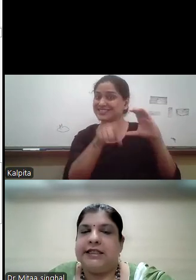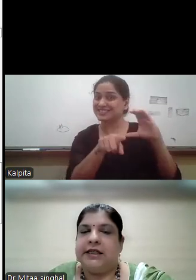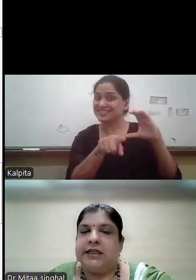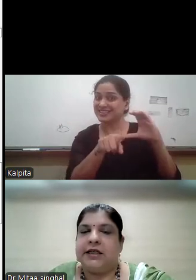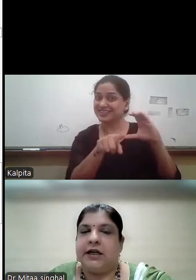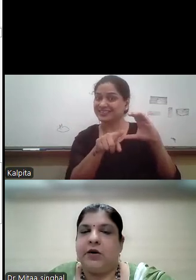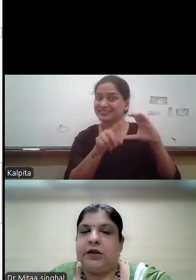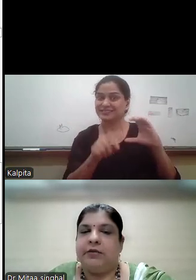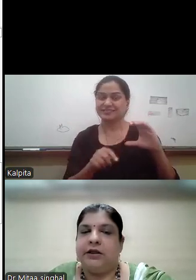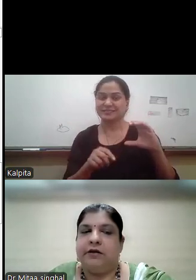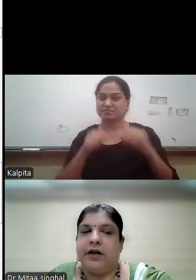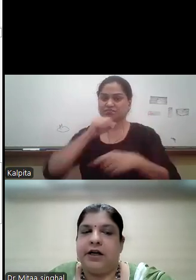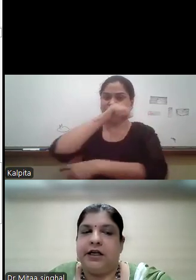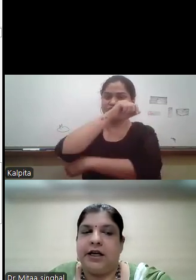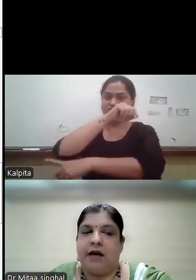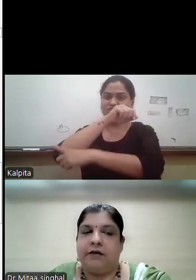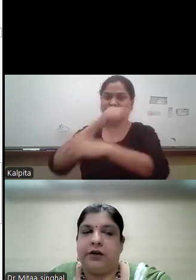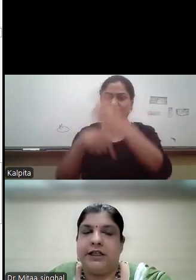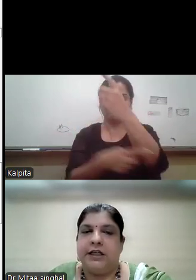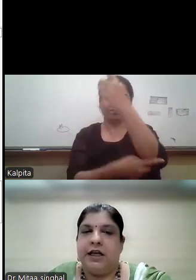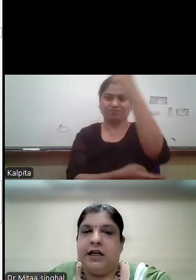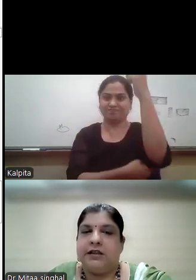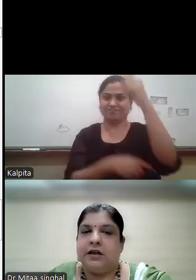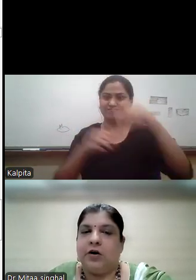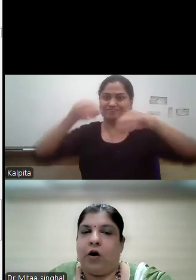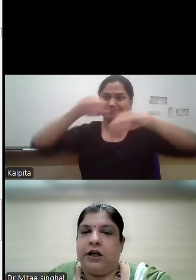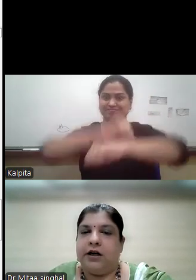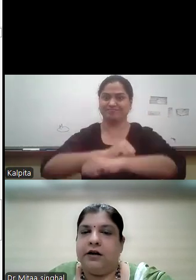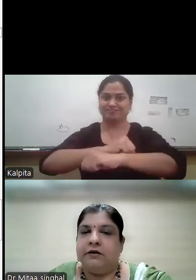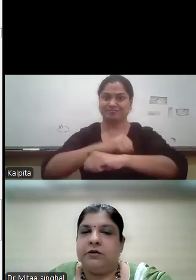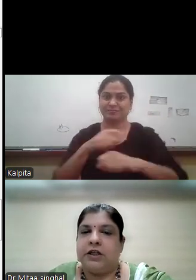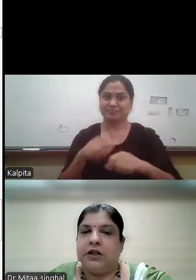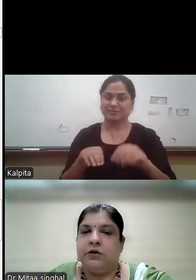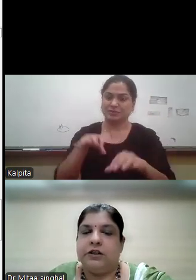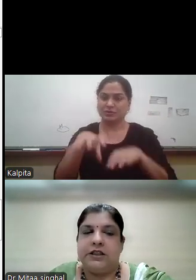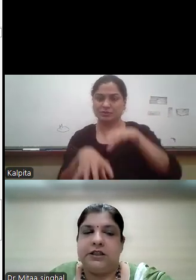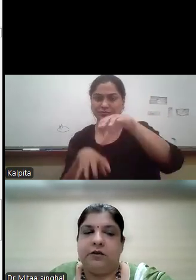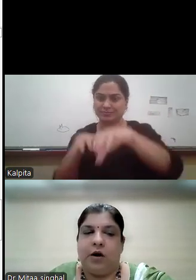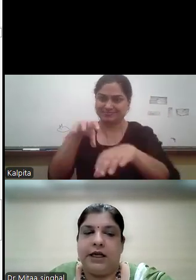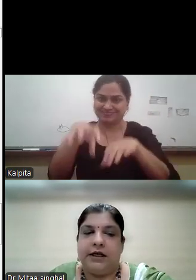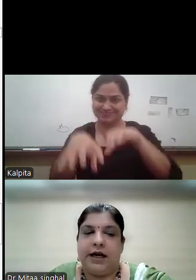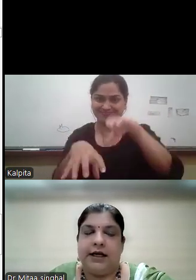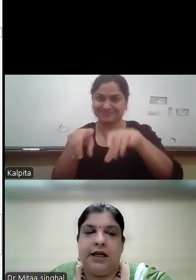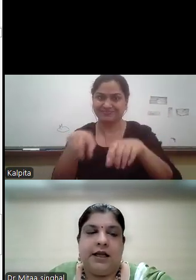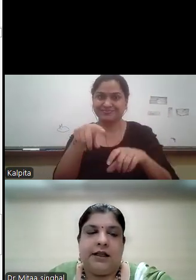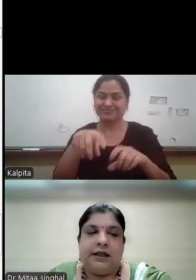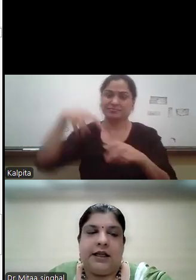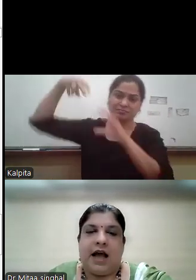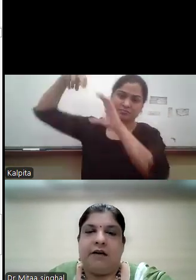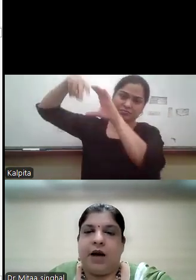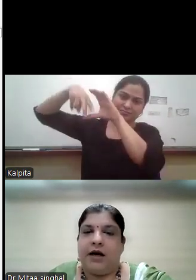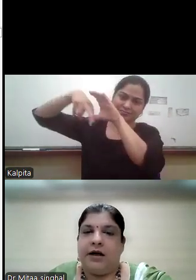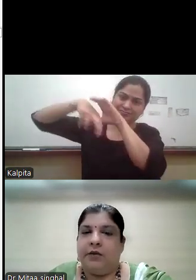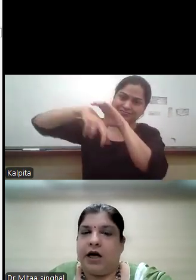playing easily. There's a cutout table in the front and he can have toys. This is a crawler which we can use. This is a walking line.